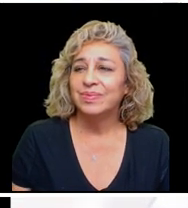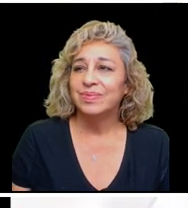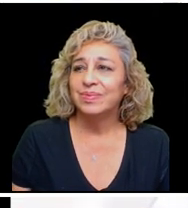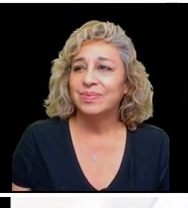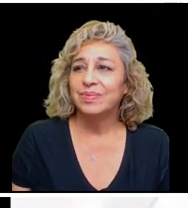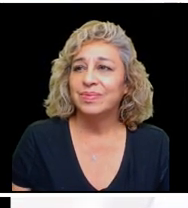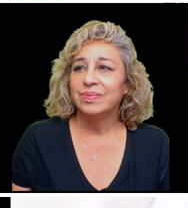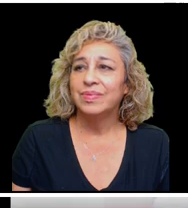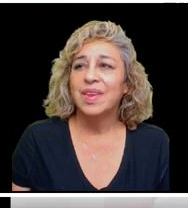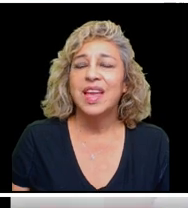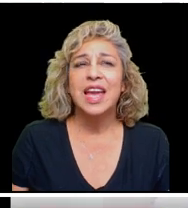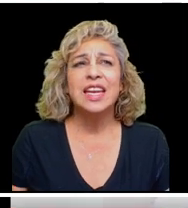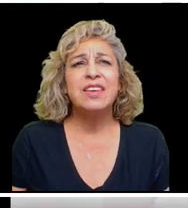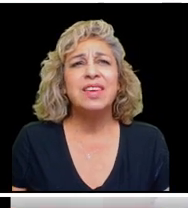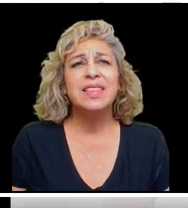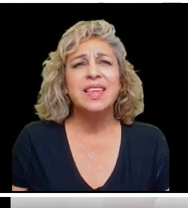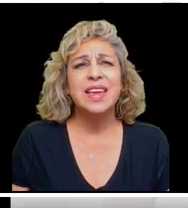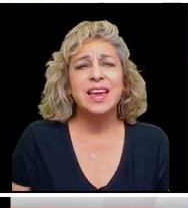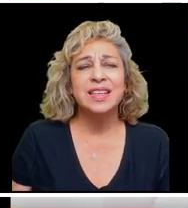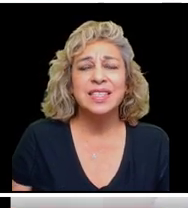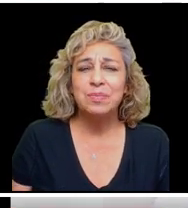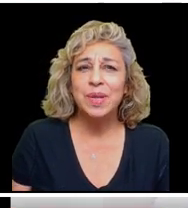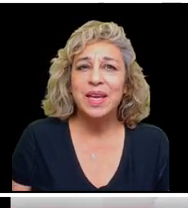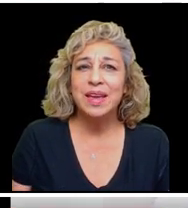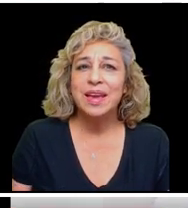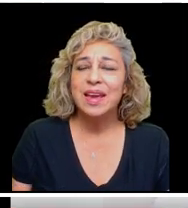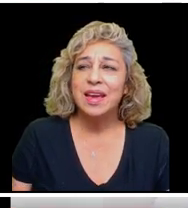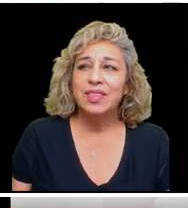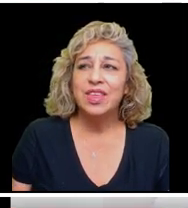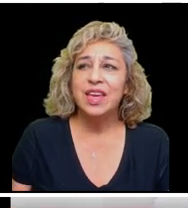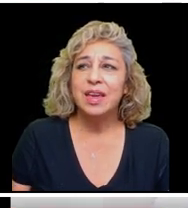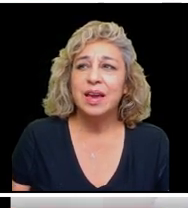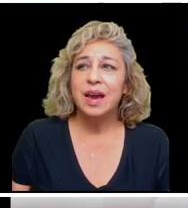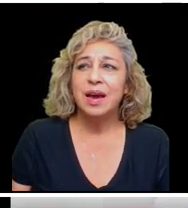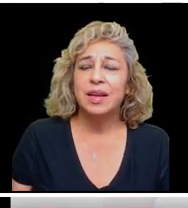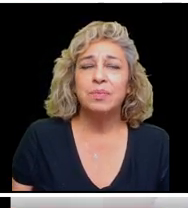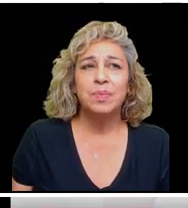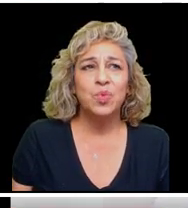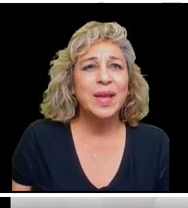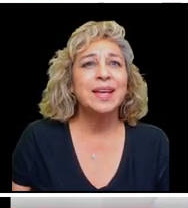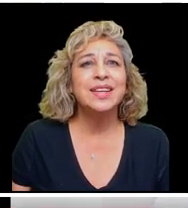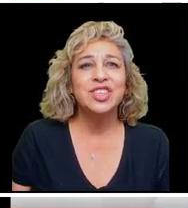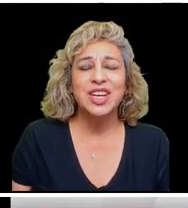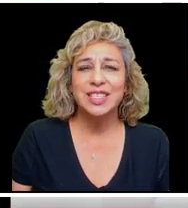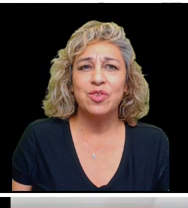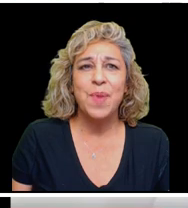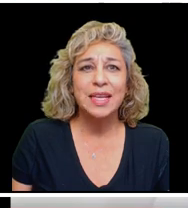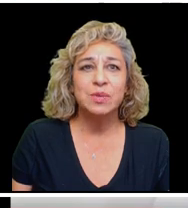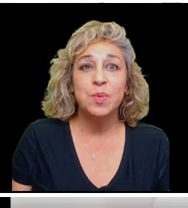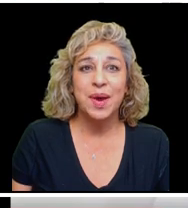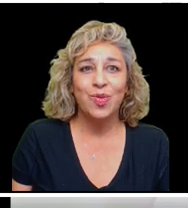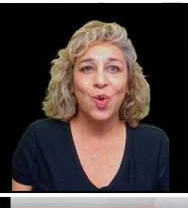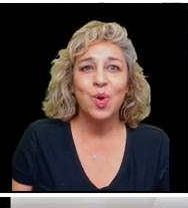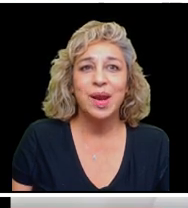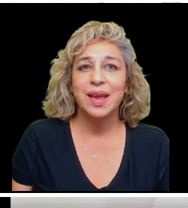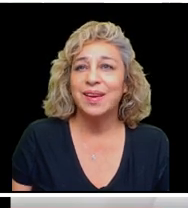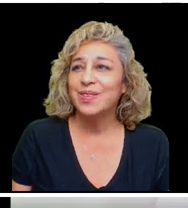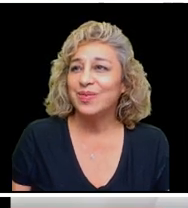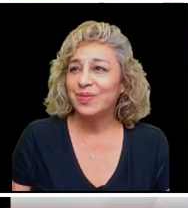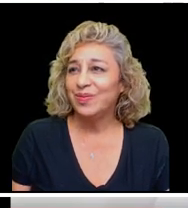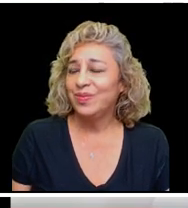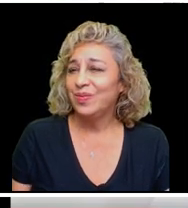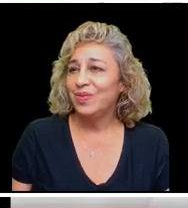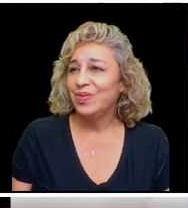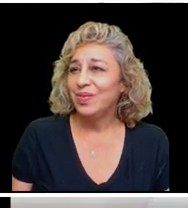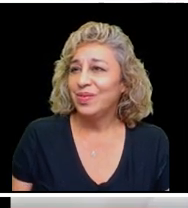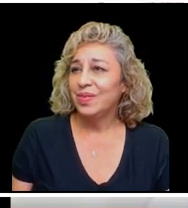and giving the assembly the recognition as their maximum authority